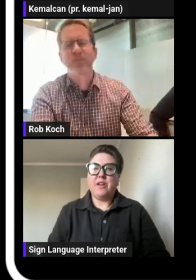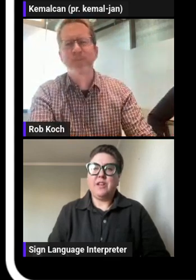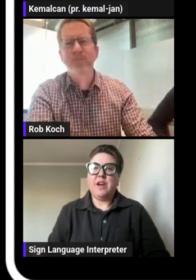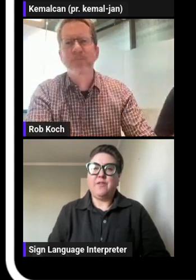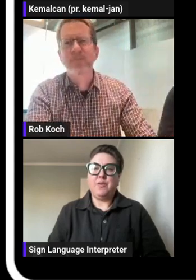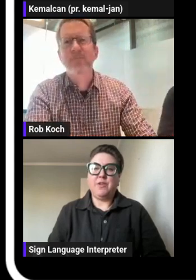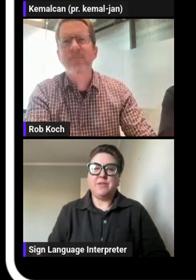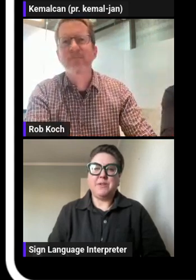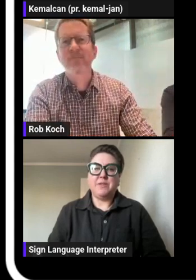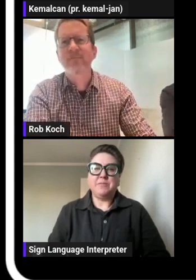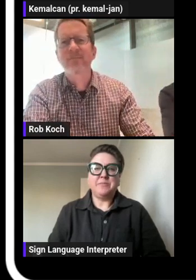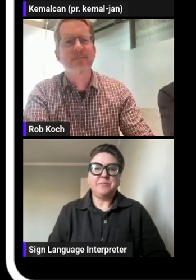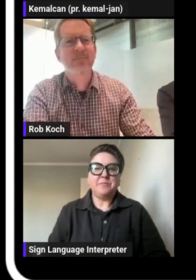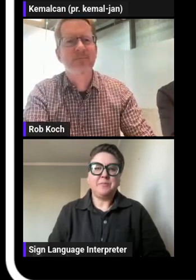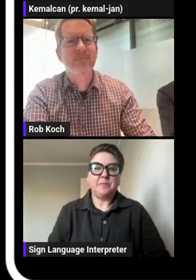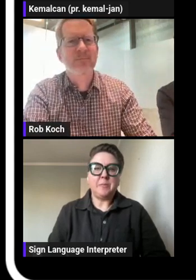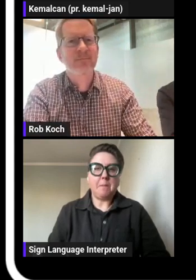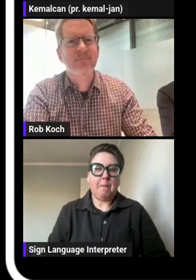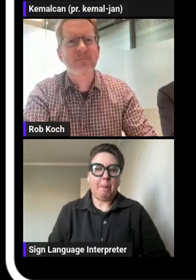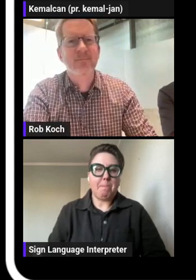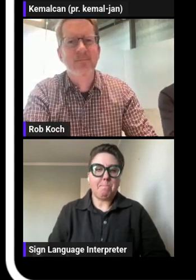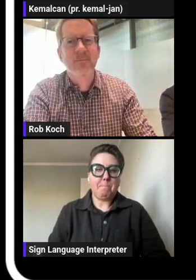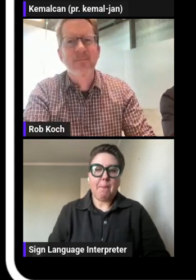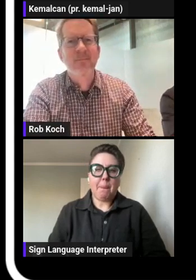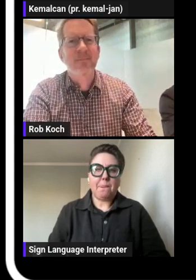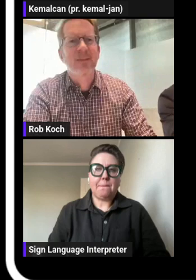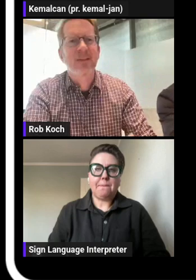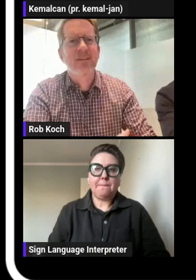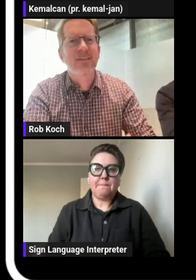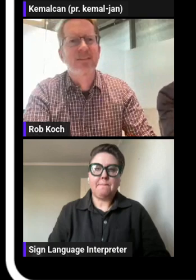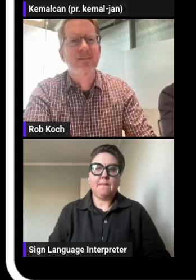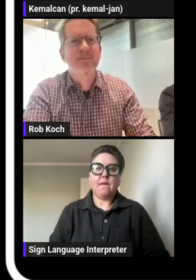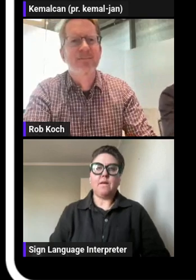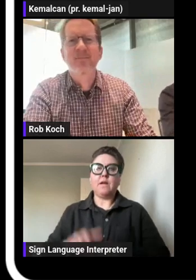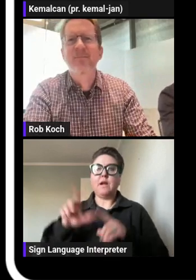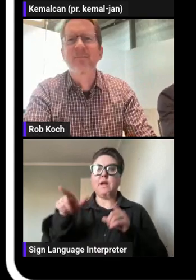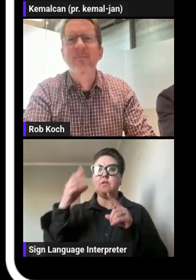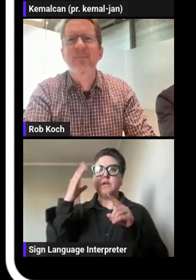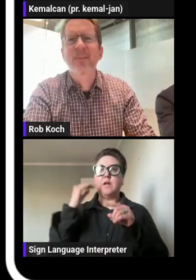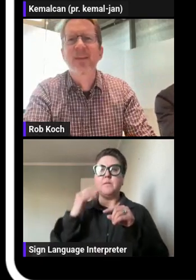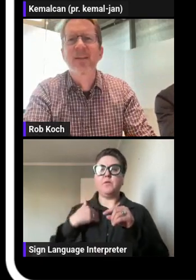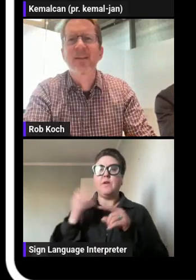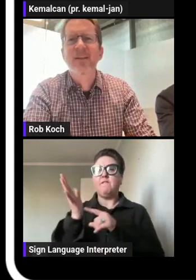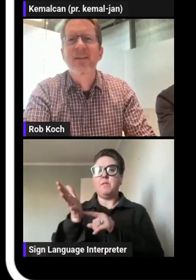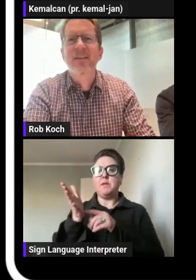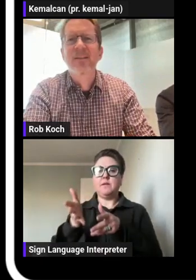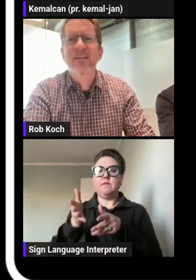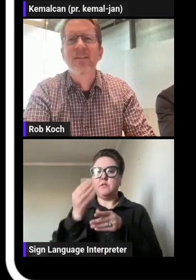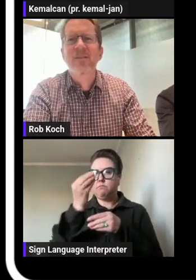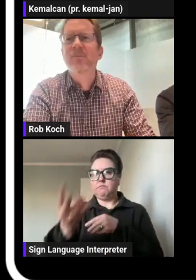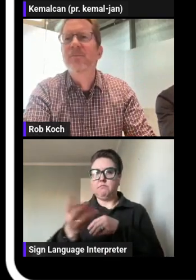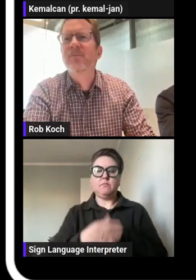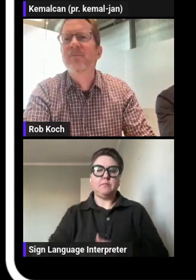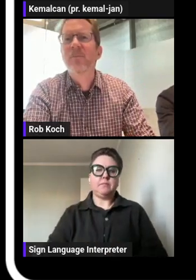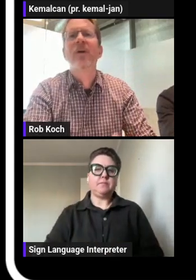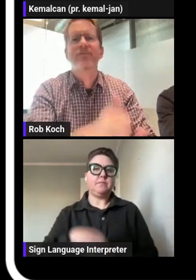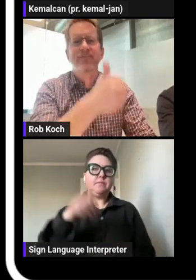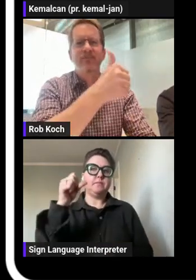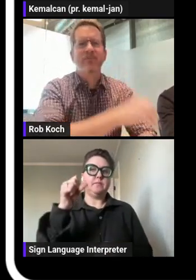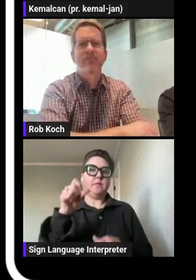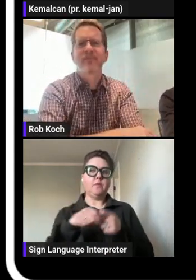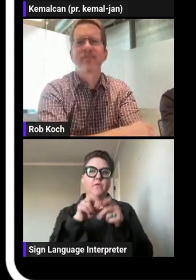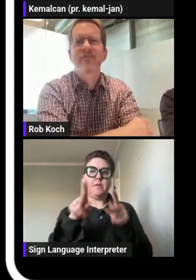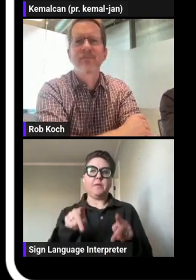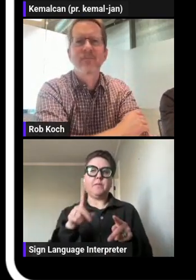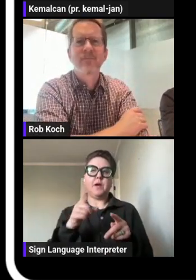with, yeah, if you want to explain. Oh, and just a heads up, we have 5 more minutes. Yeah, I can actually